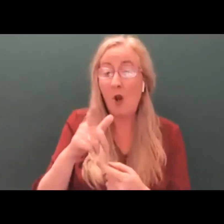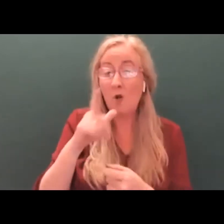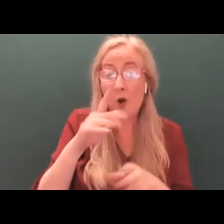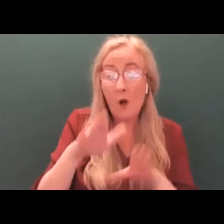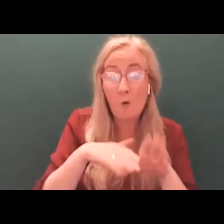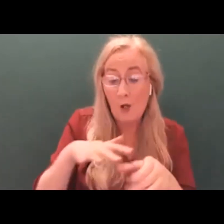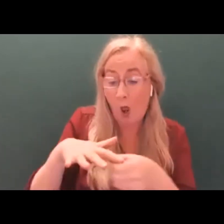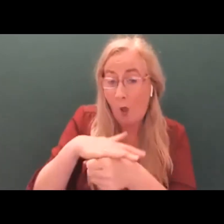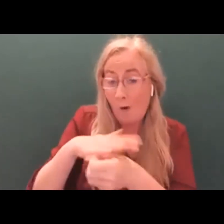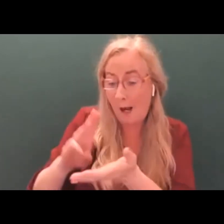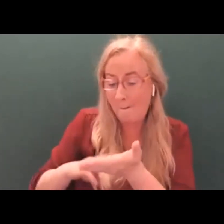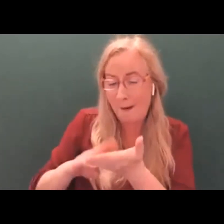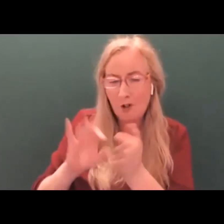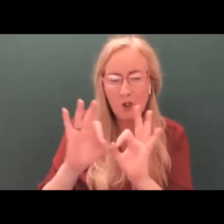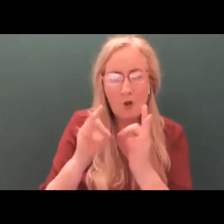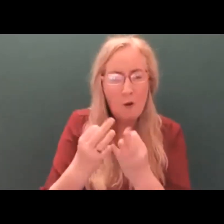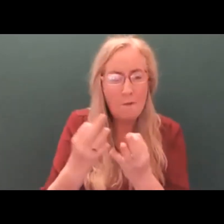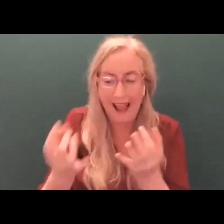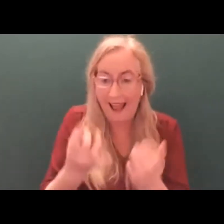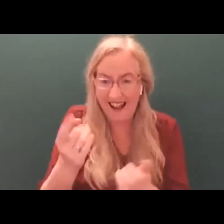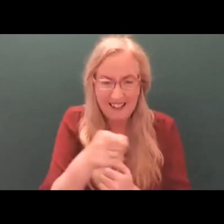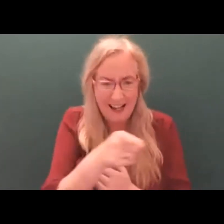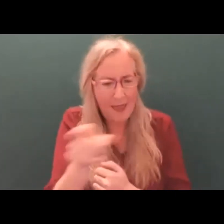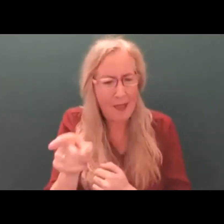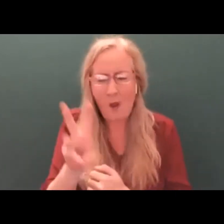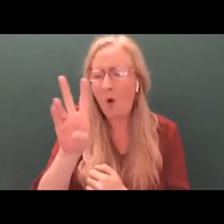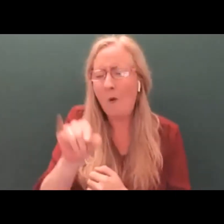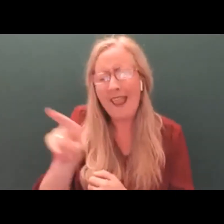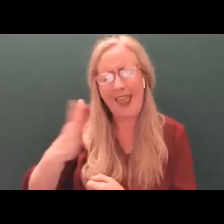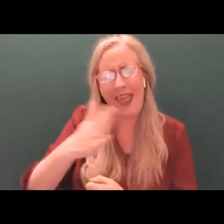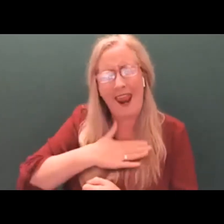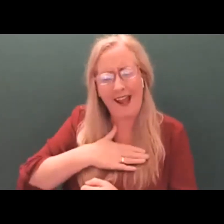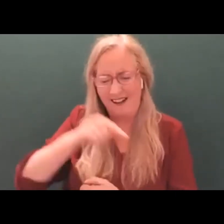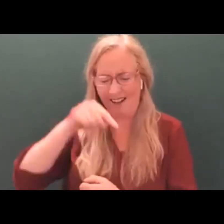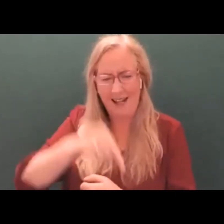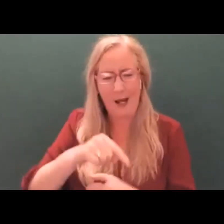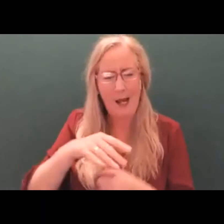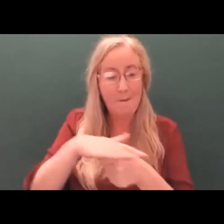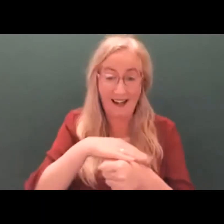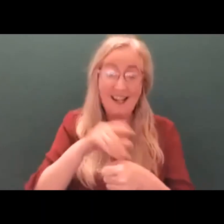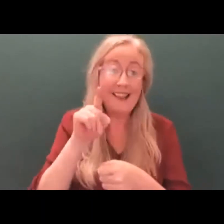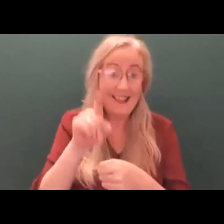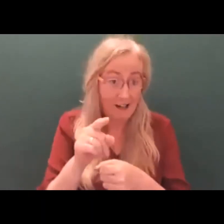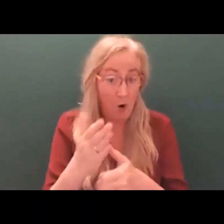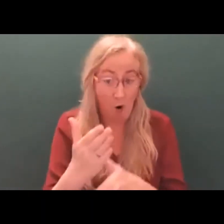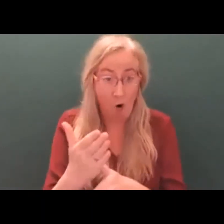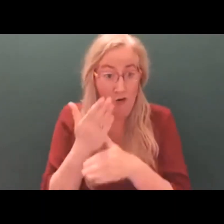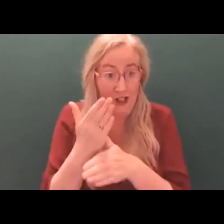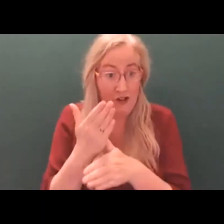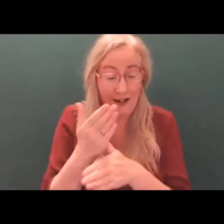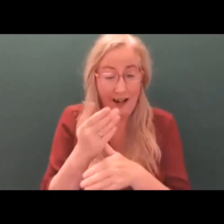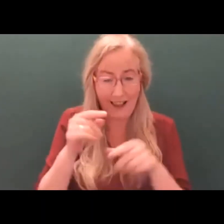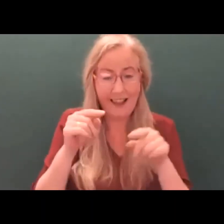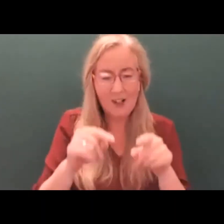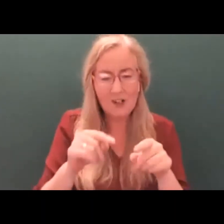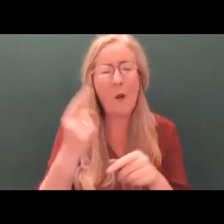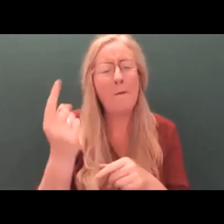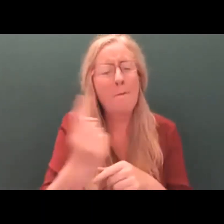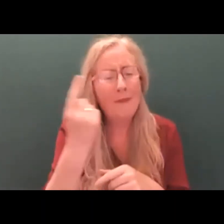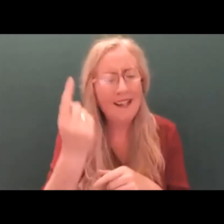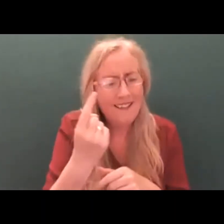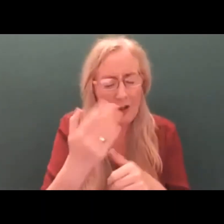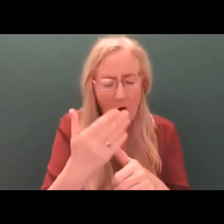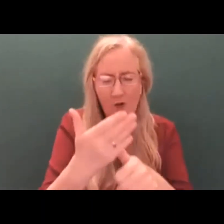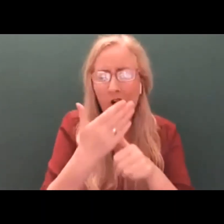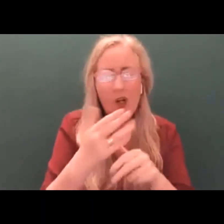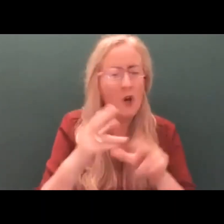for example, and asking them why they like their place, because that will be original from them. So be original. There is no one